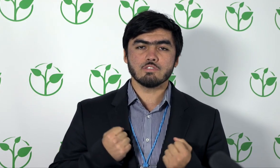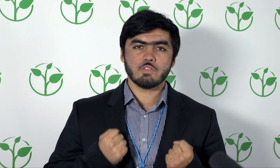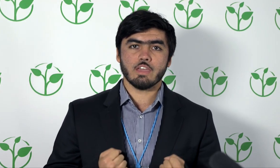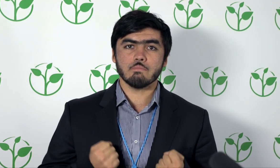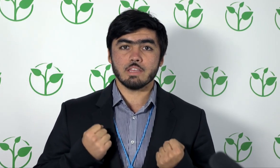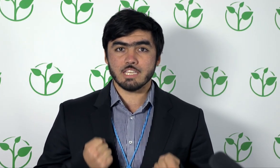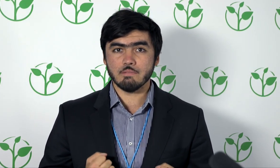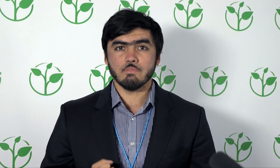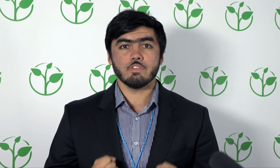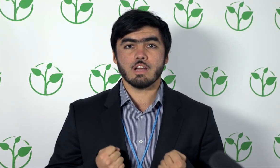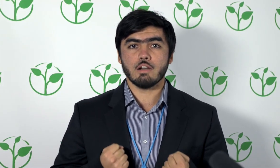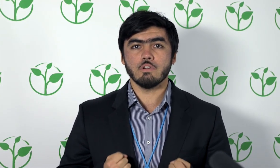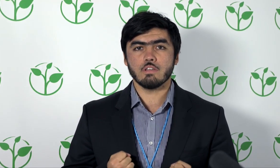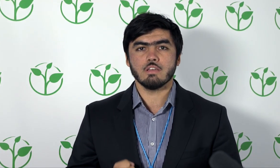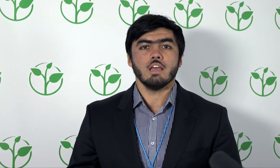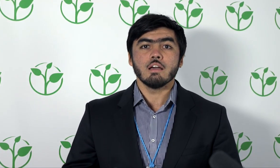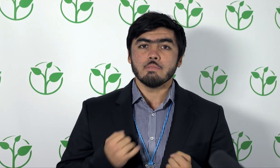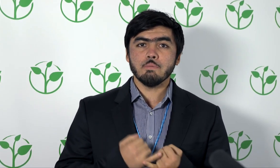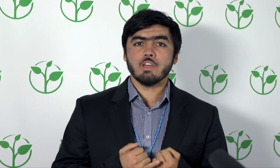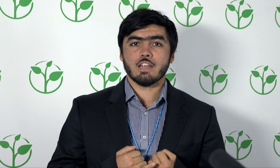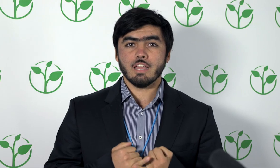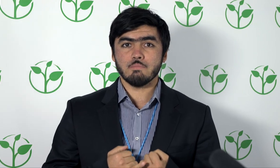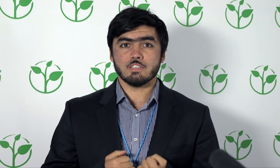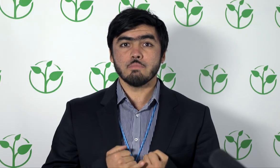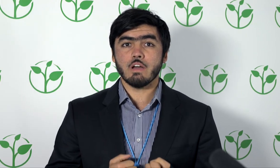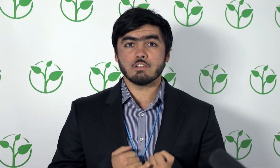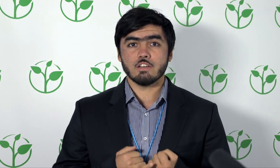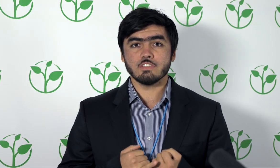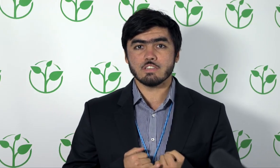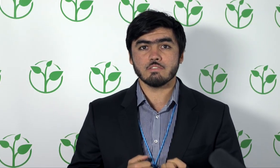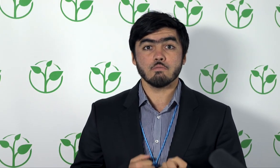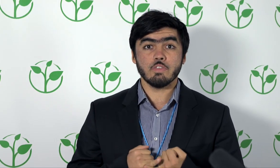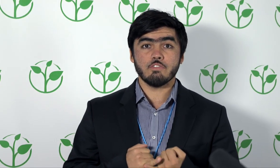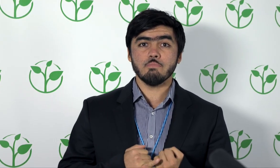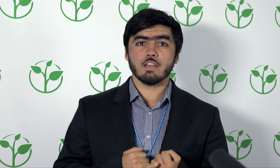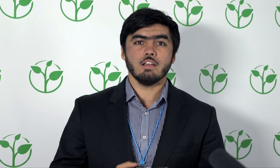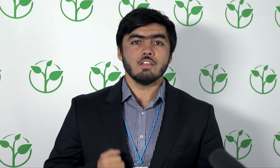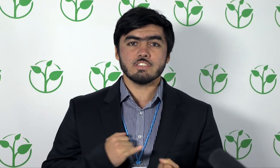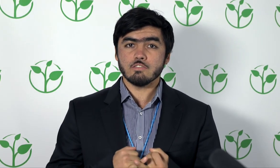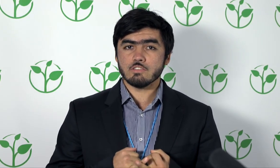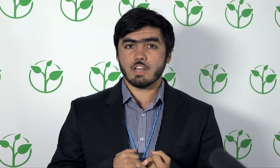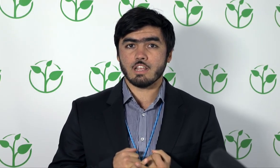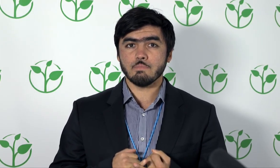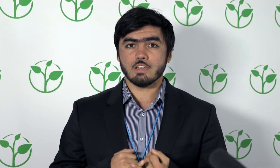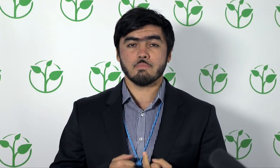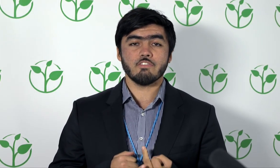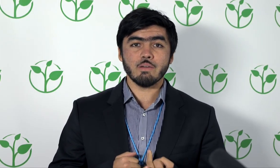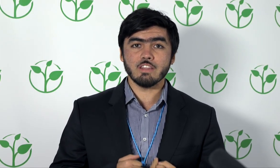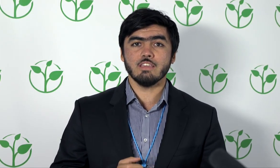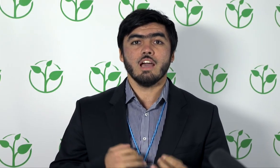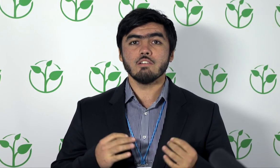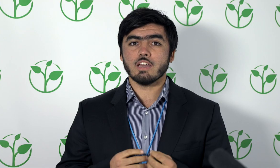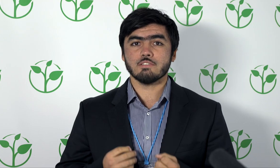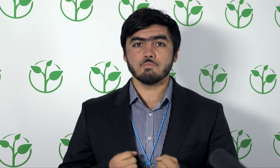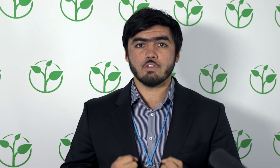I want to thank my team for their hard work, people that have helped us improve our services with their feedback, the institution that are helping us, my